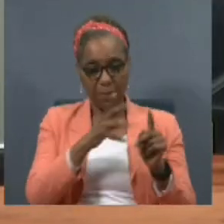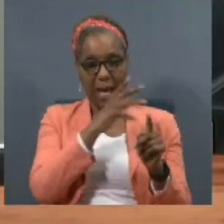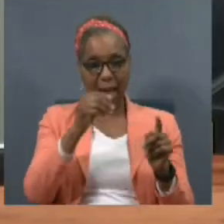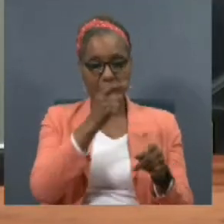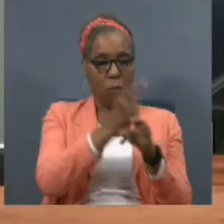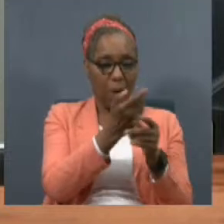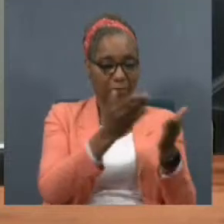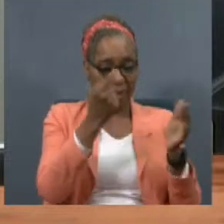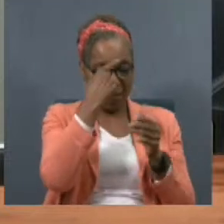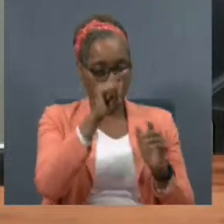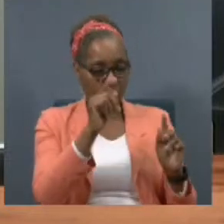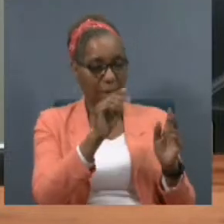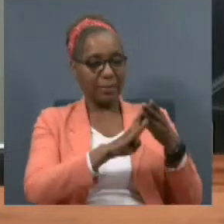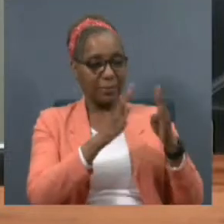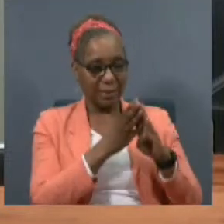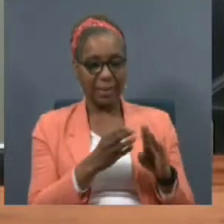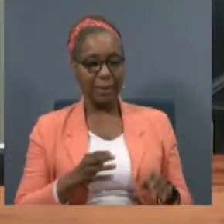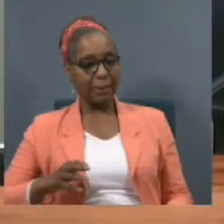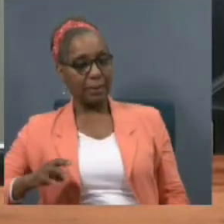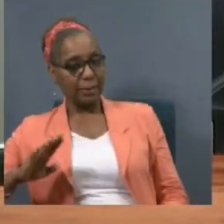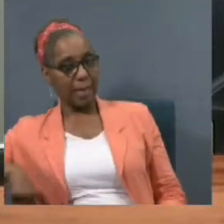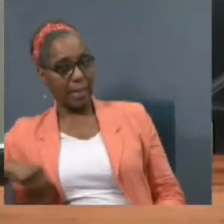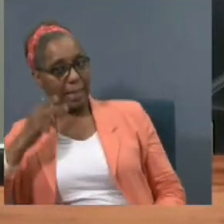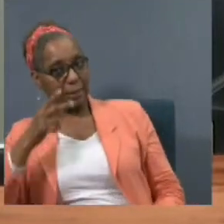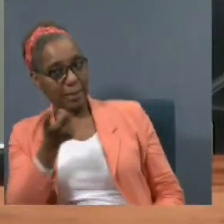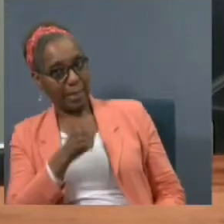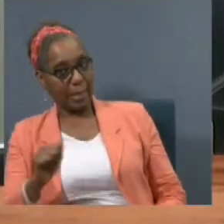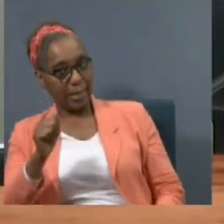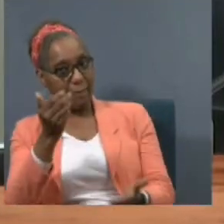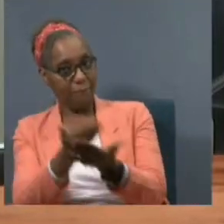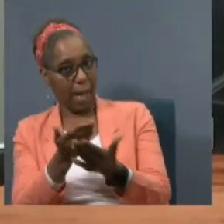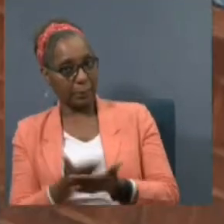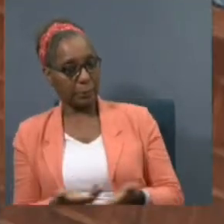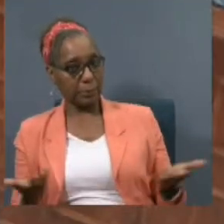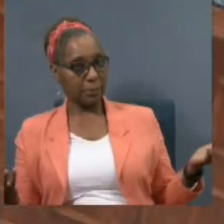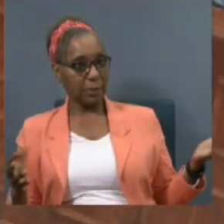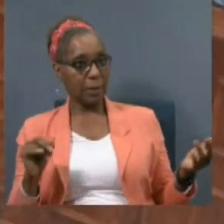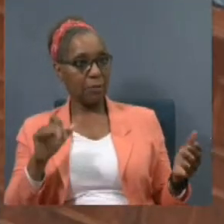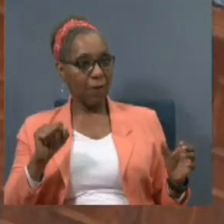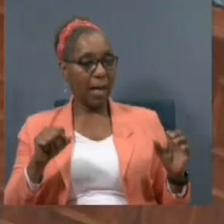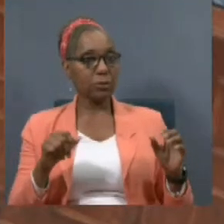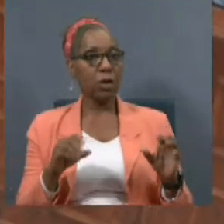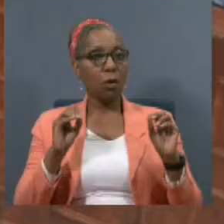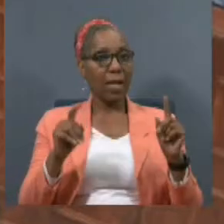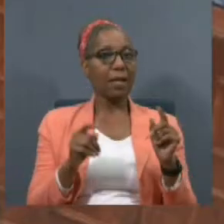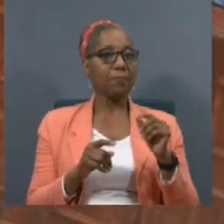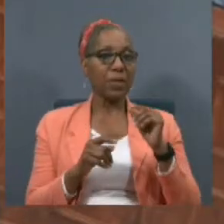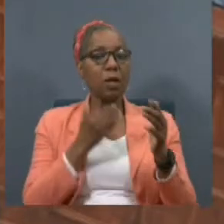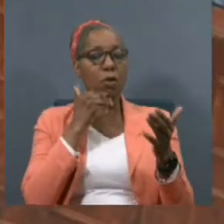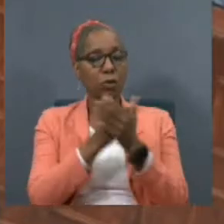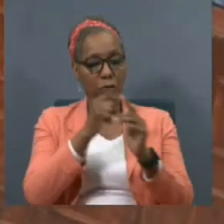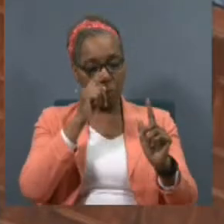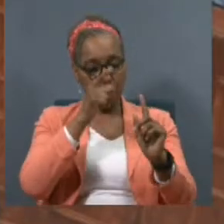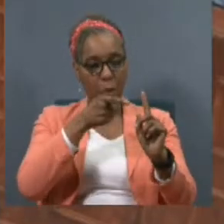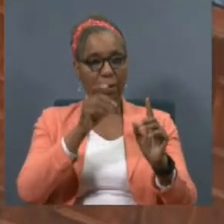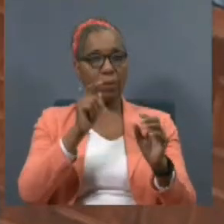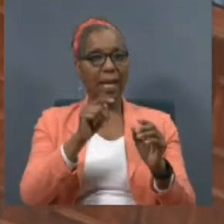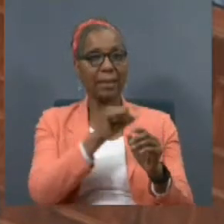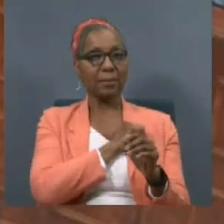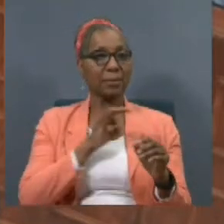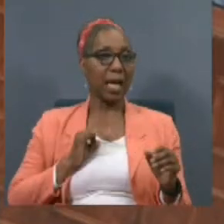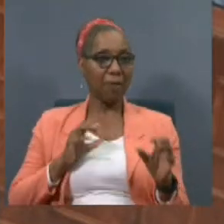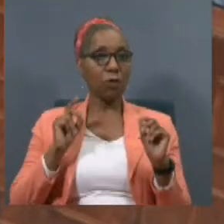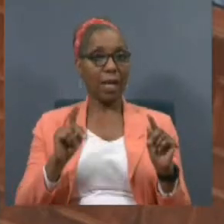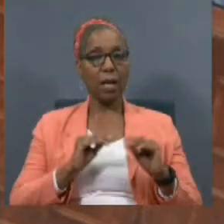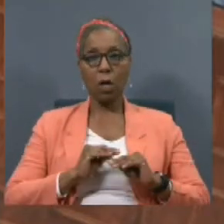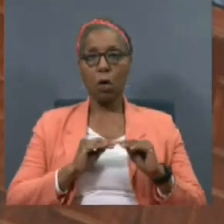I haven't seen any facts. So what I'm saying, So I actually, this actually makes a good point. I have a question to staff, and maybe